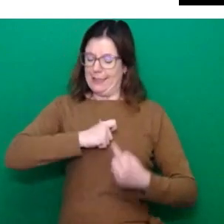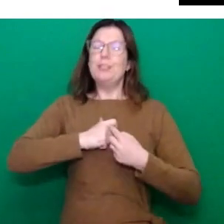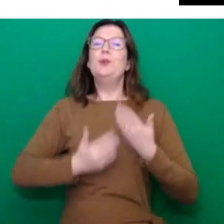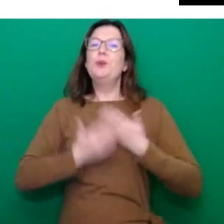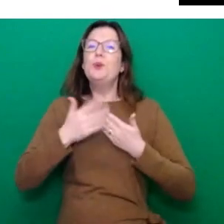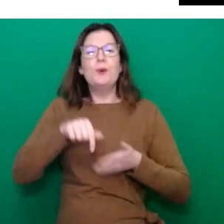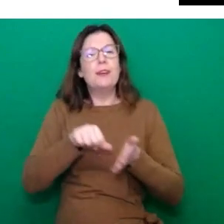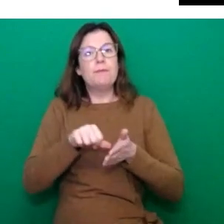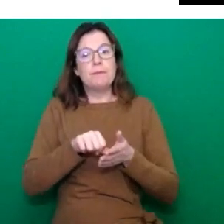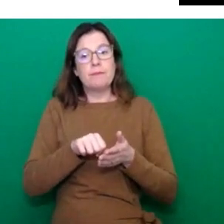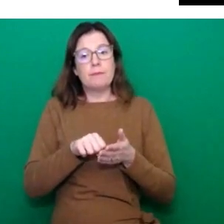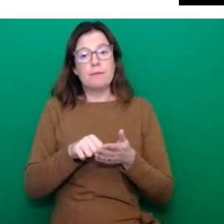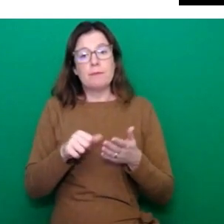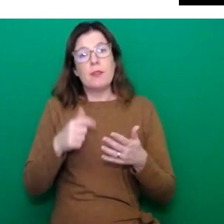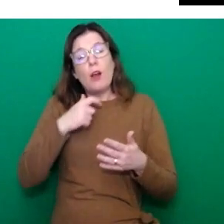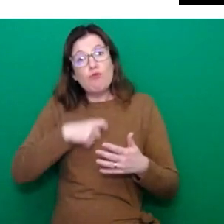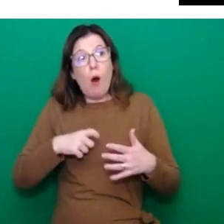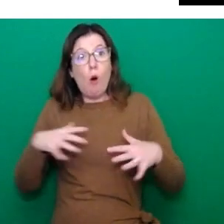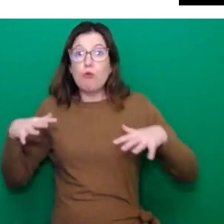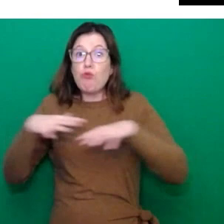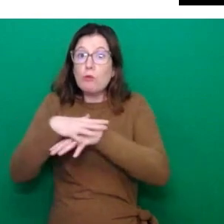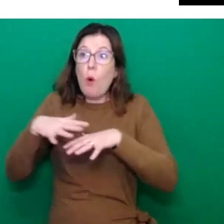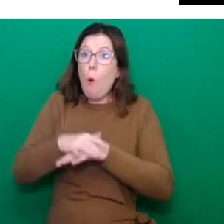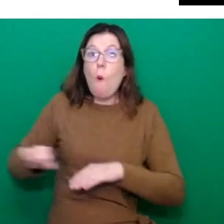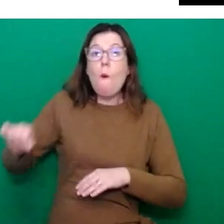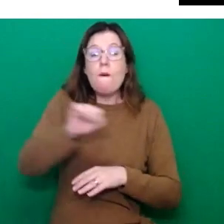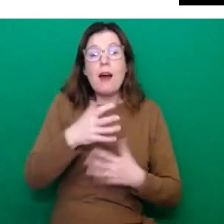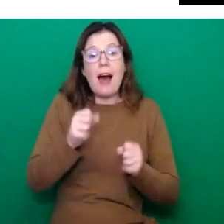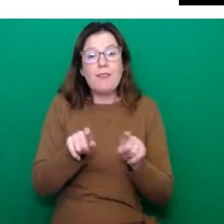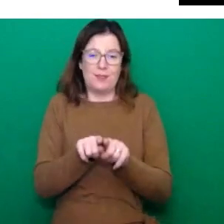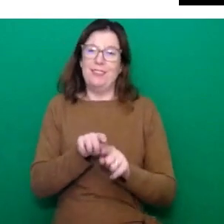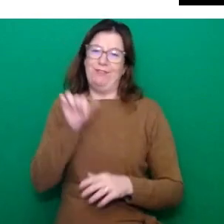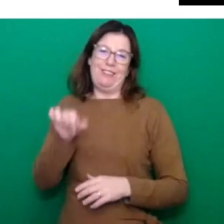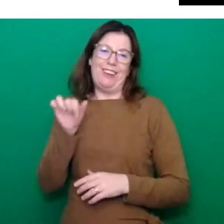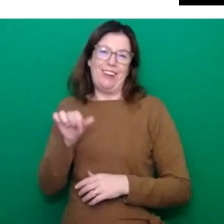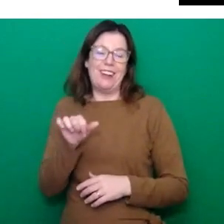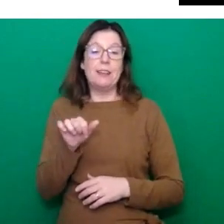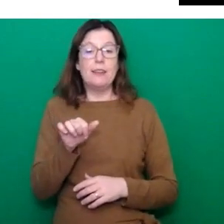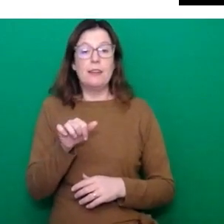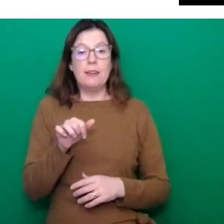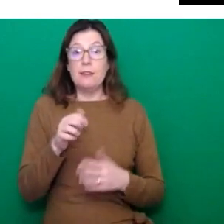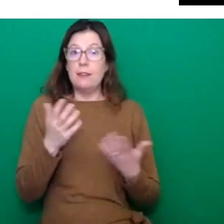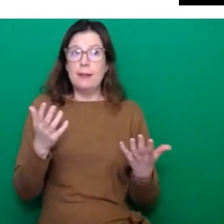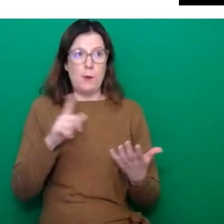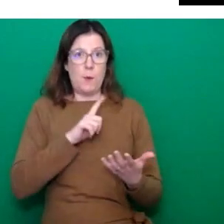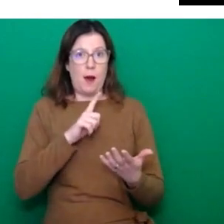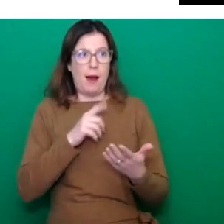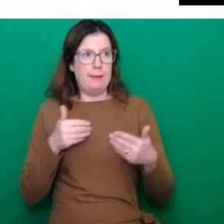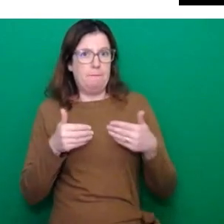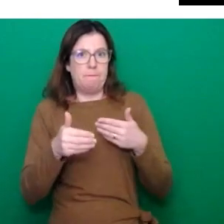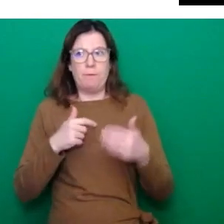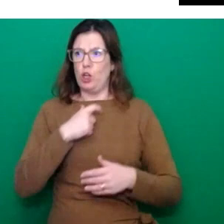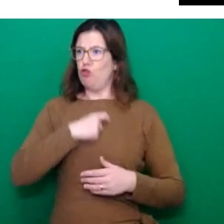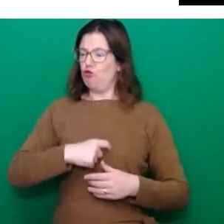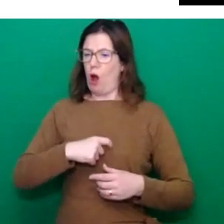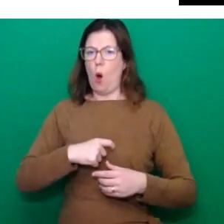other roles kind of cross over what we do. Absolutely. So in that period where there's a lot of uncertainty about what the role looked